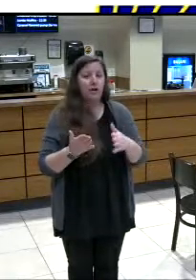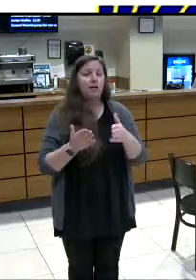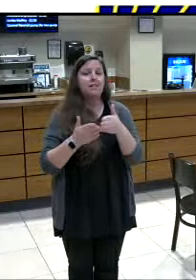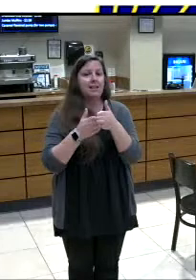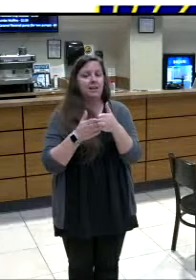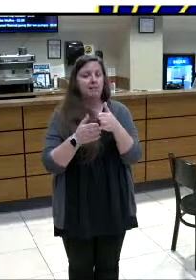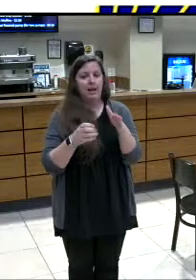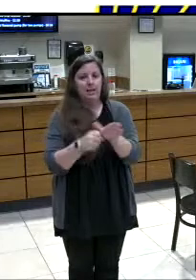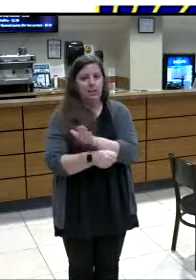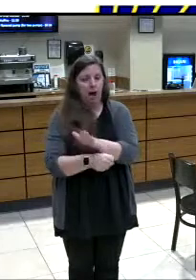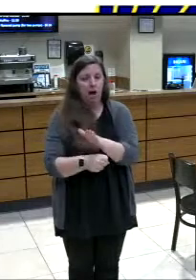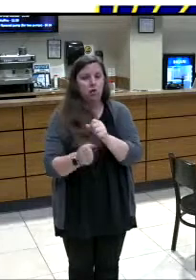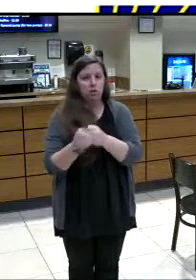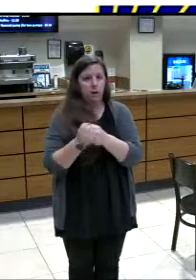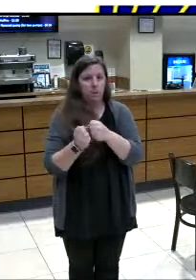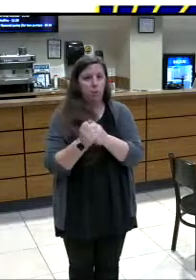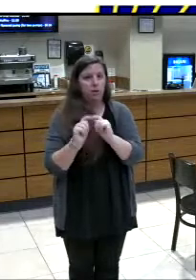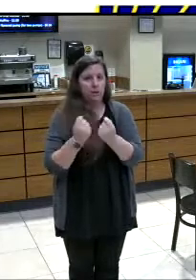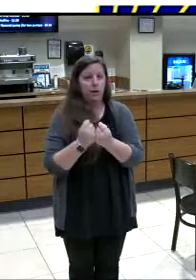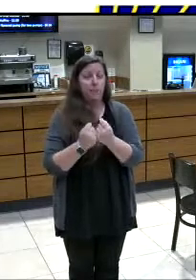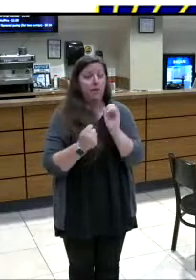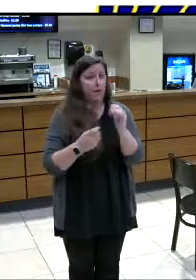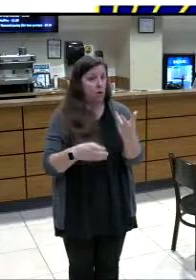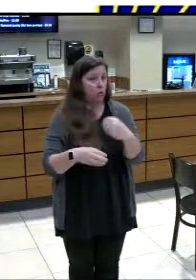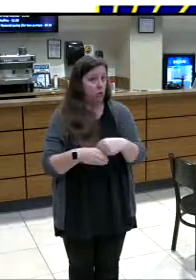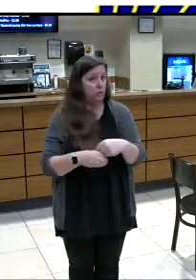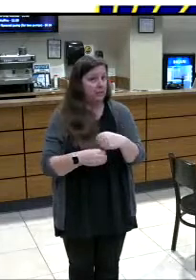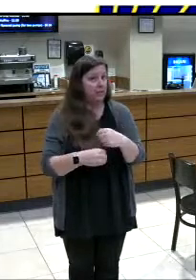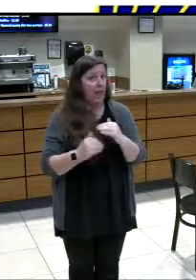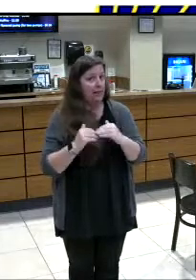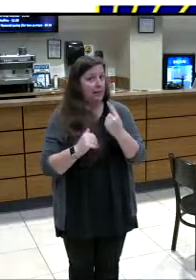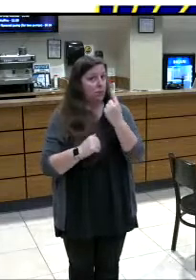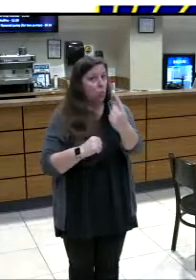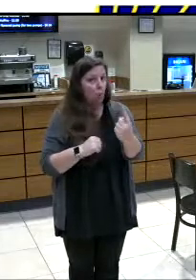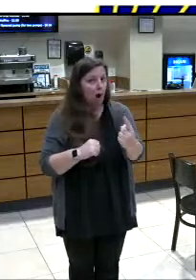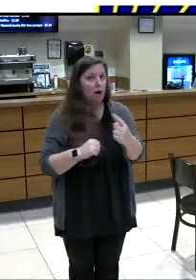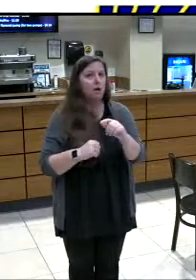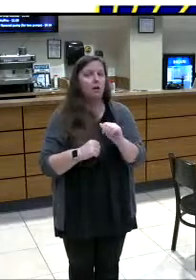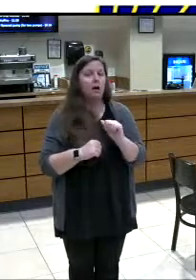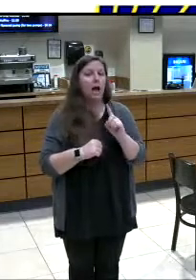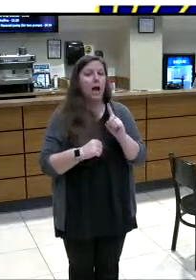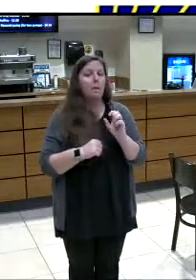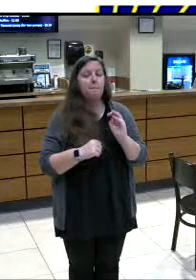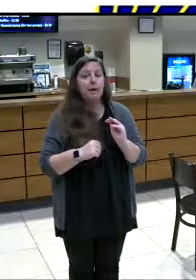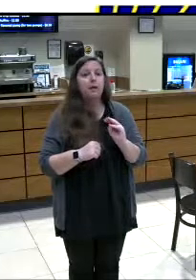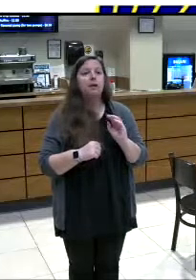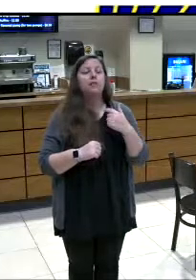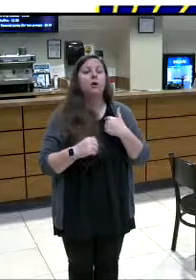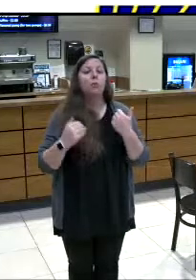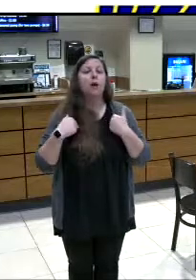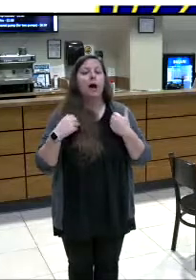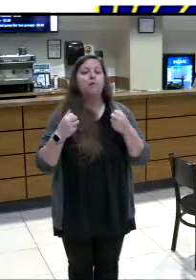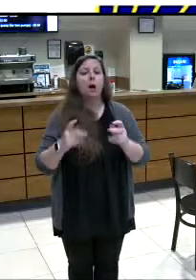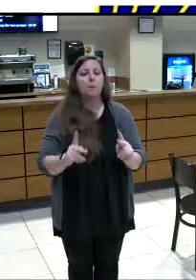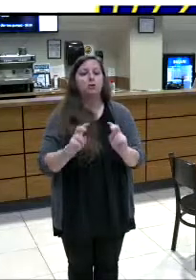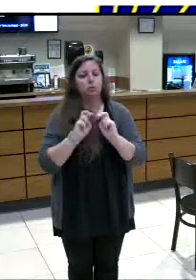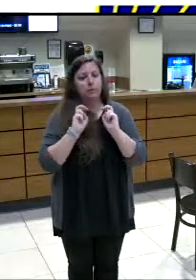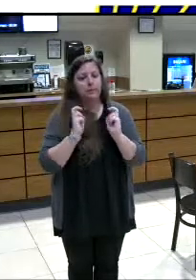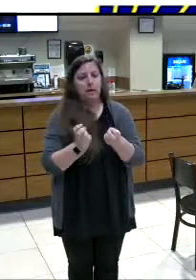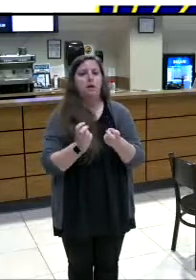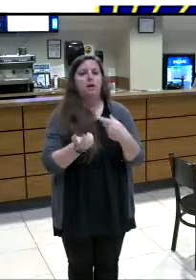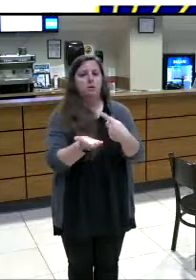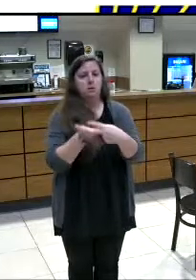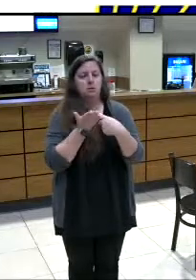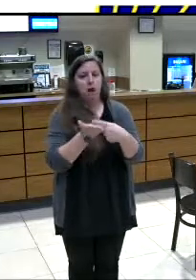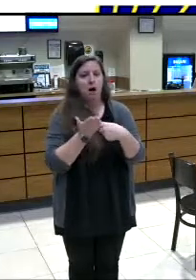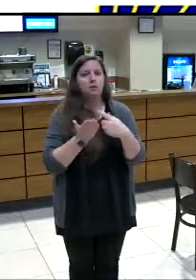the administrator, at least one of the administrators, that we have an opportunity to sit and discuss the concerns and identify the